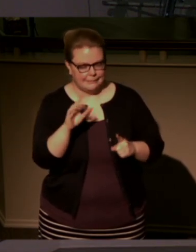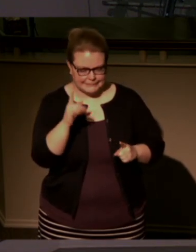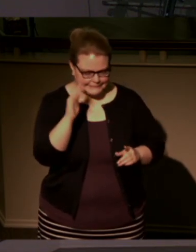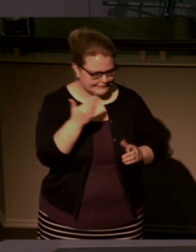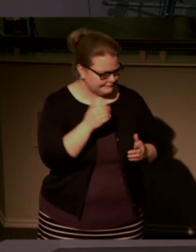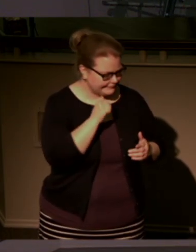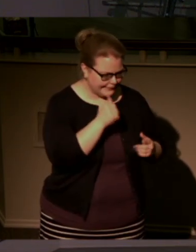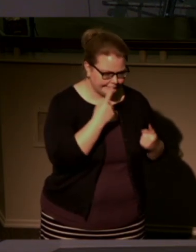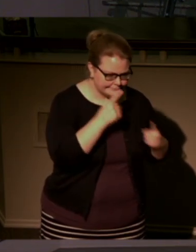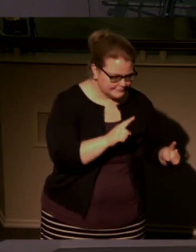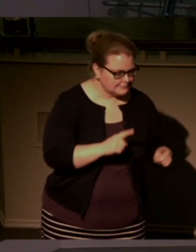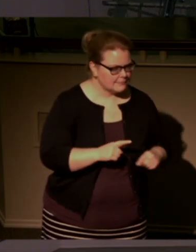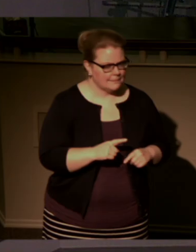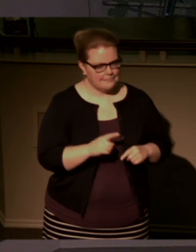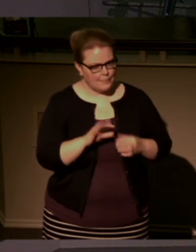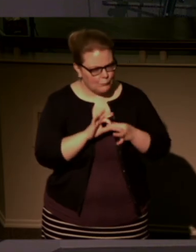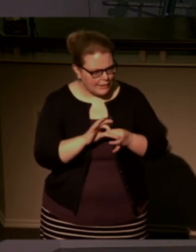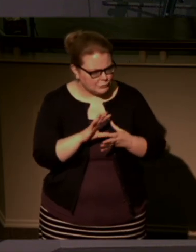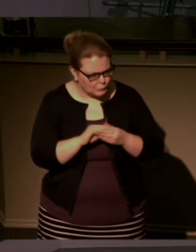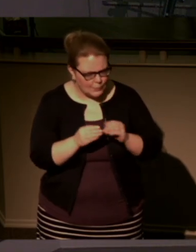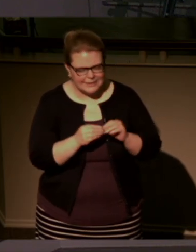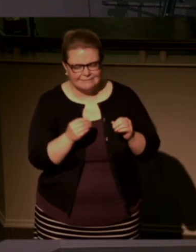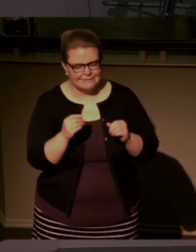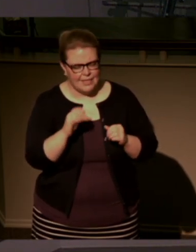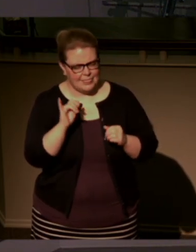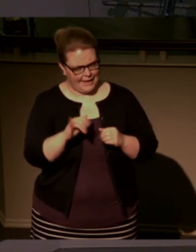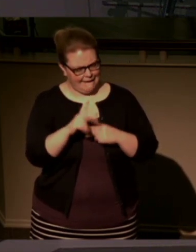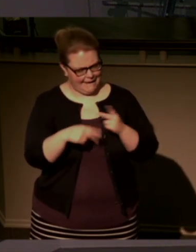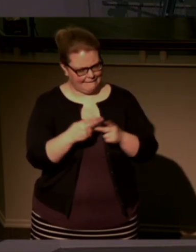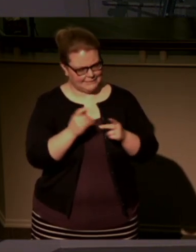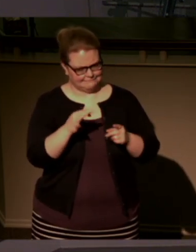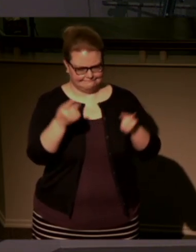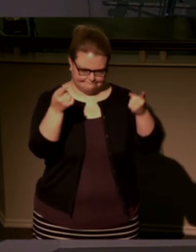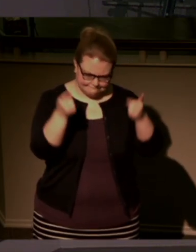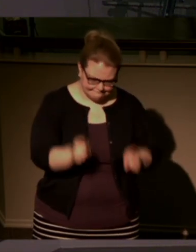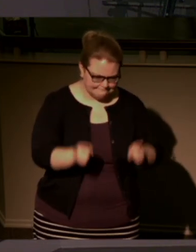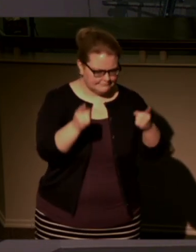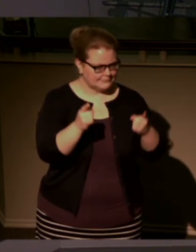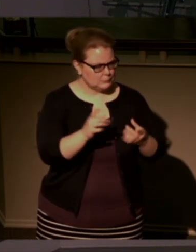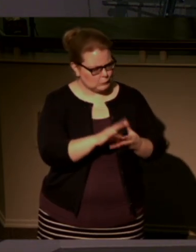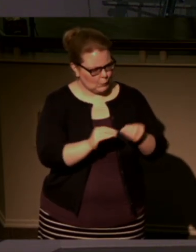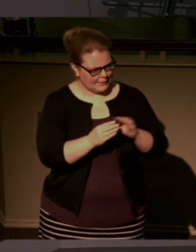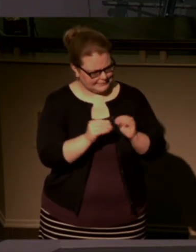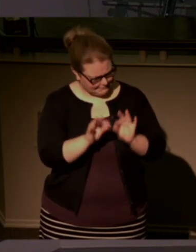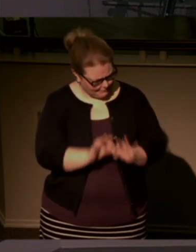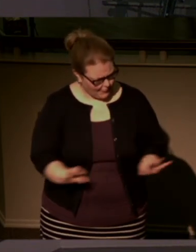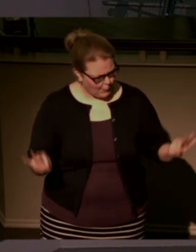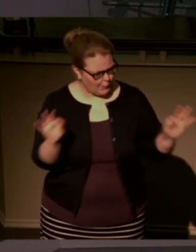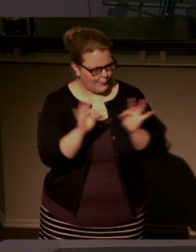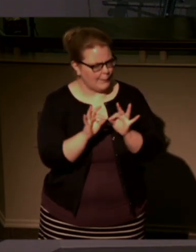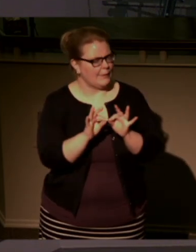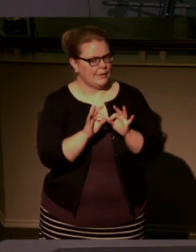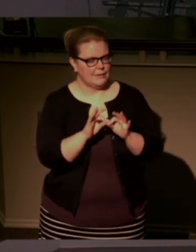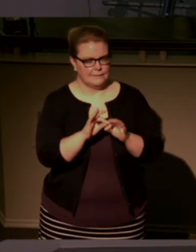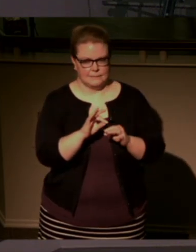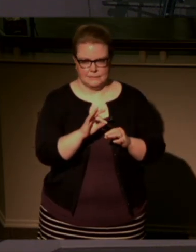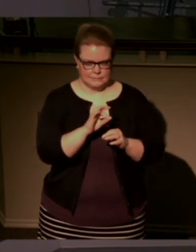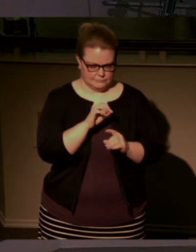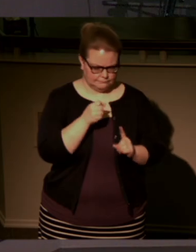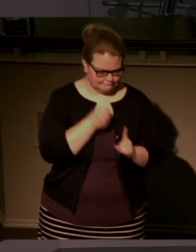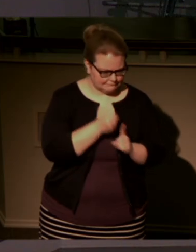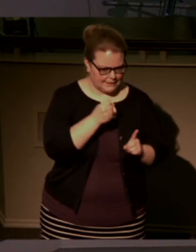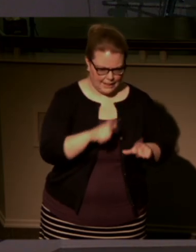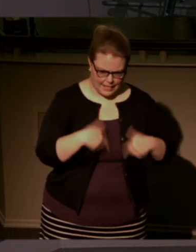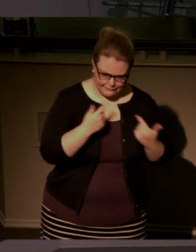relationship encounter stories. Encounter stories are important to us. They're the occasions where life changes and new